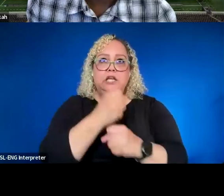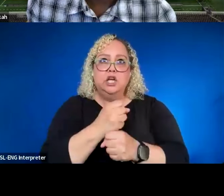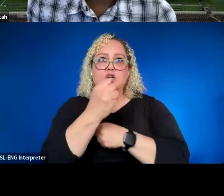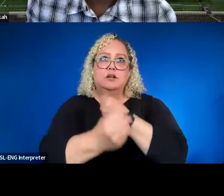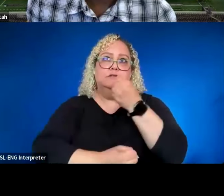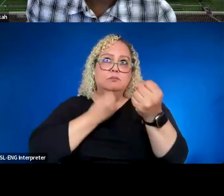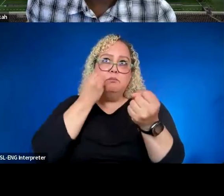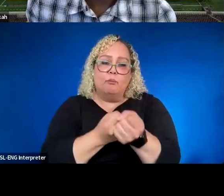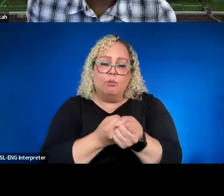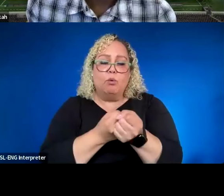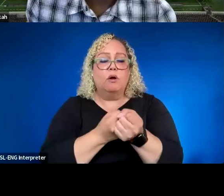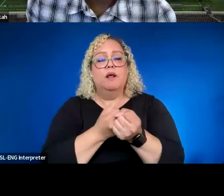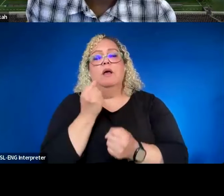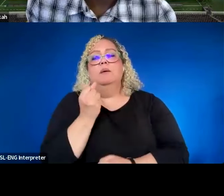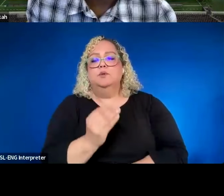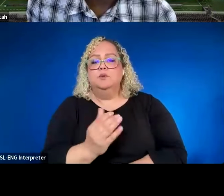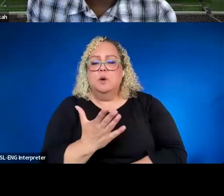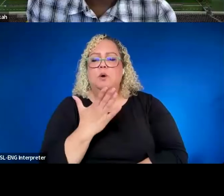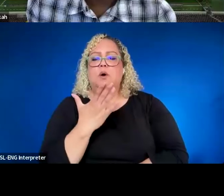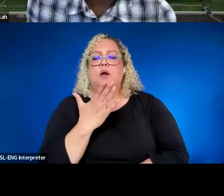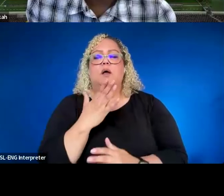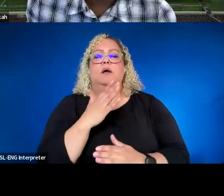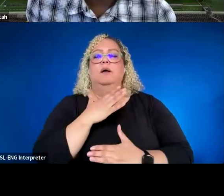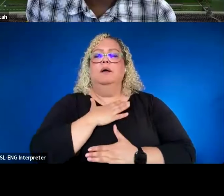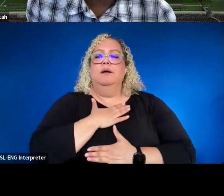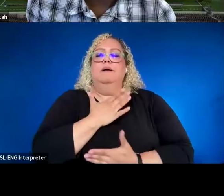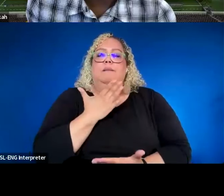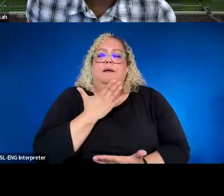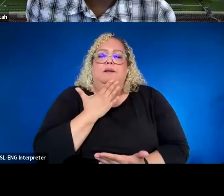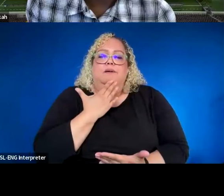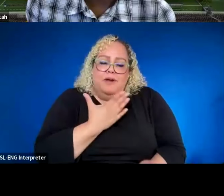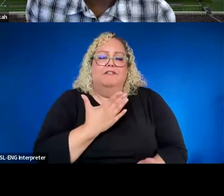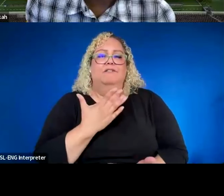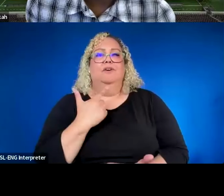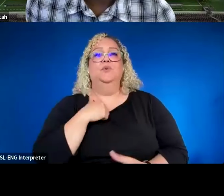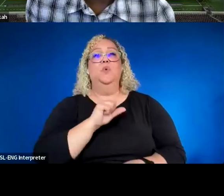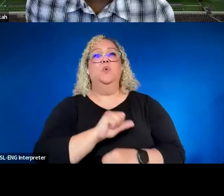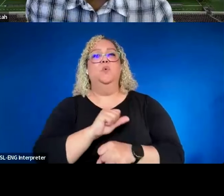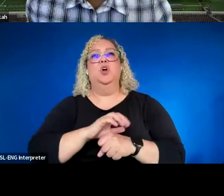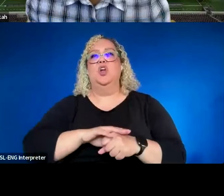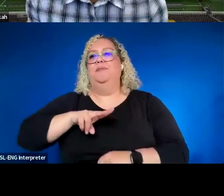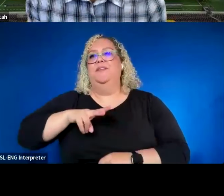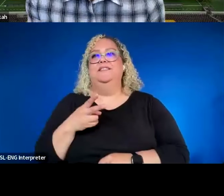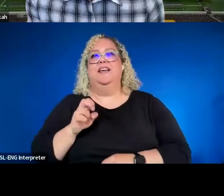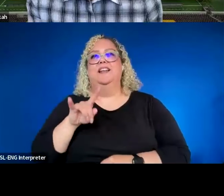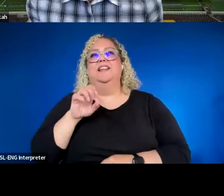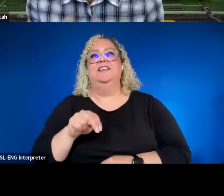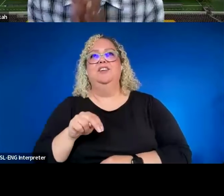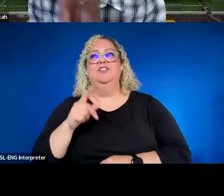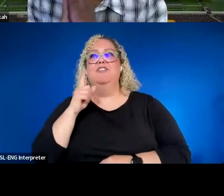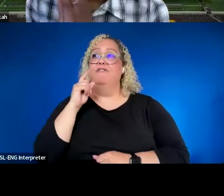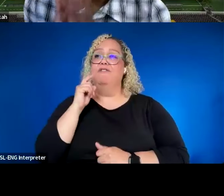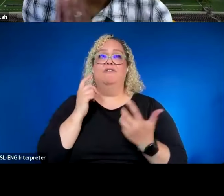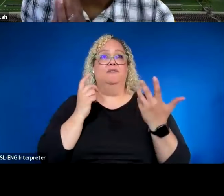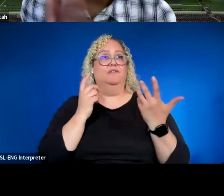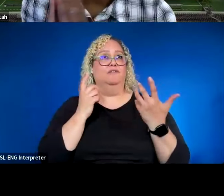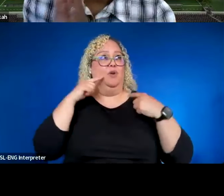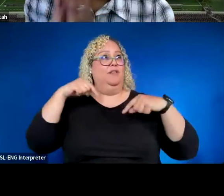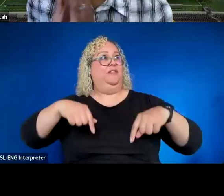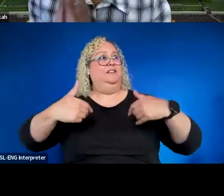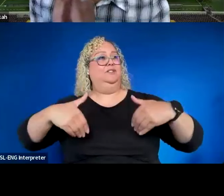so pleased to have worked on this second edition with her. So thank you all. And thank you, Liz, for everything.